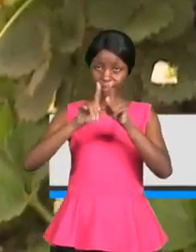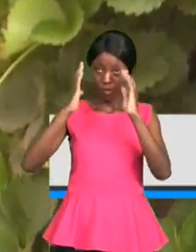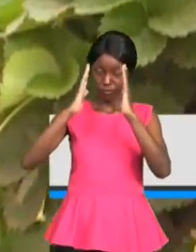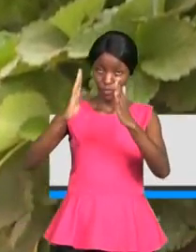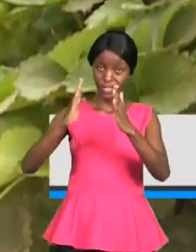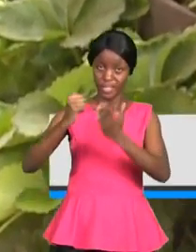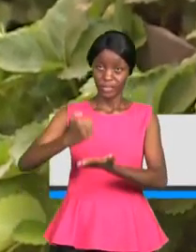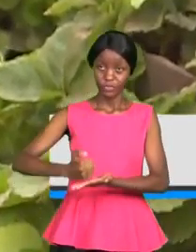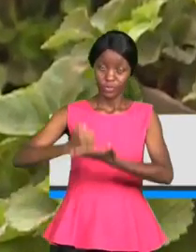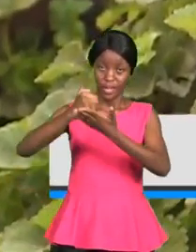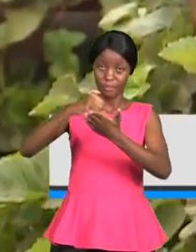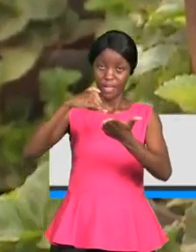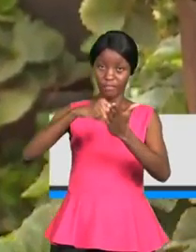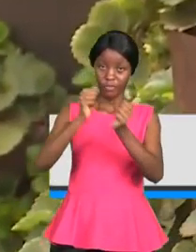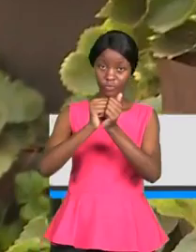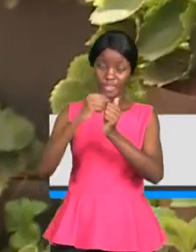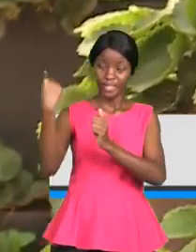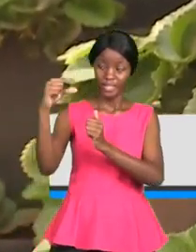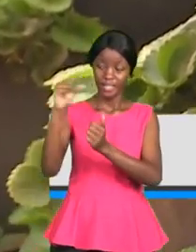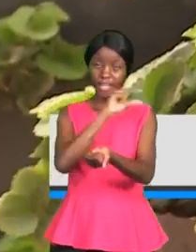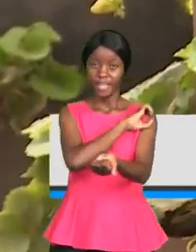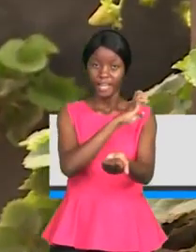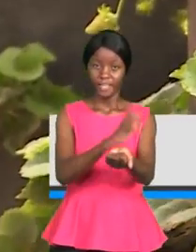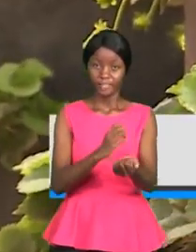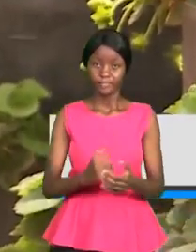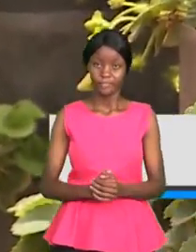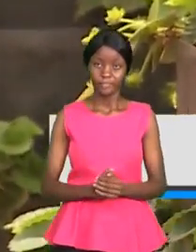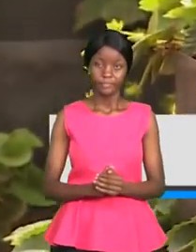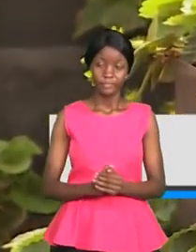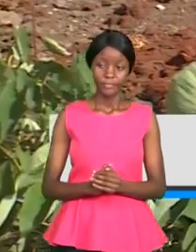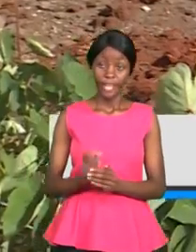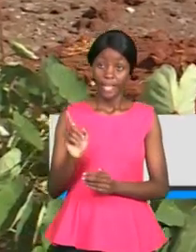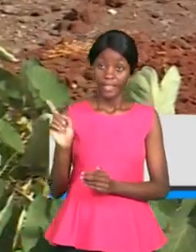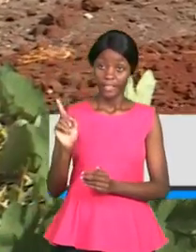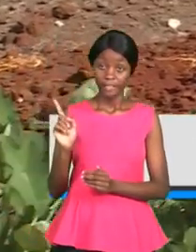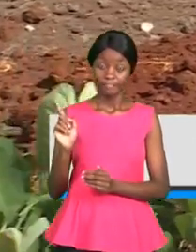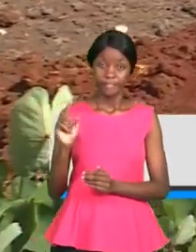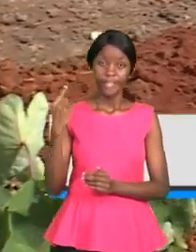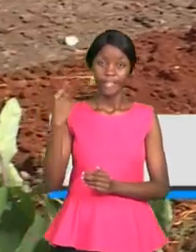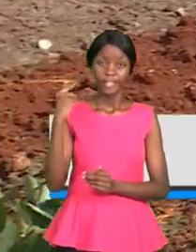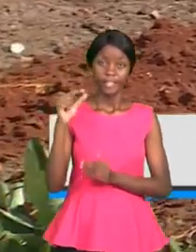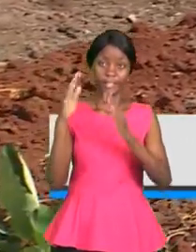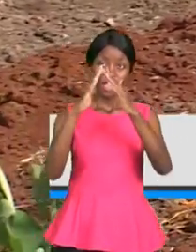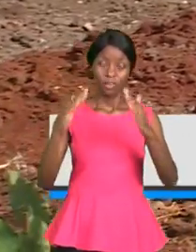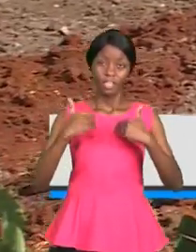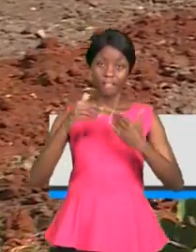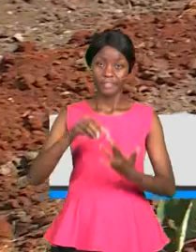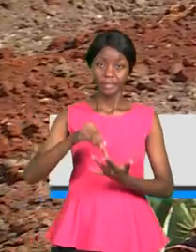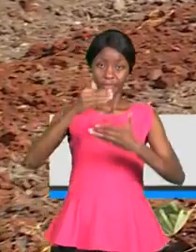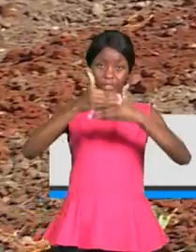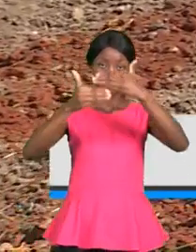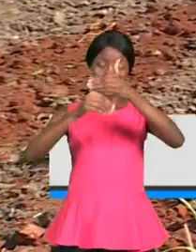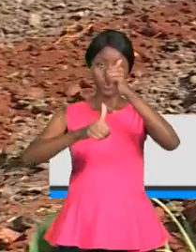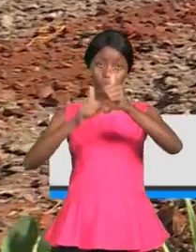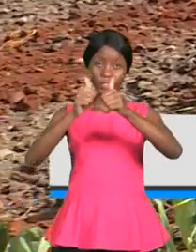has seen him venture into green energy as well. Behind this greenhouse is a special structure designed for his